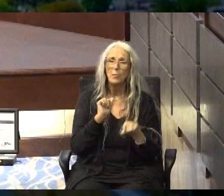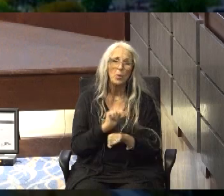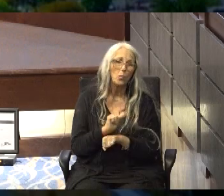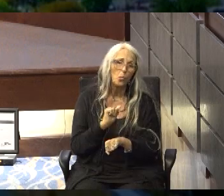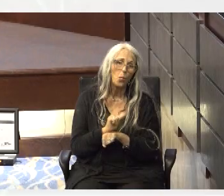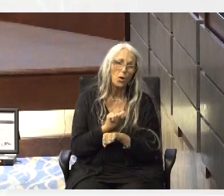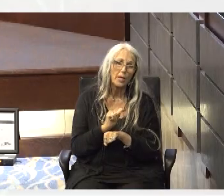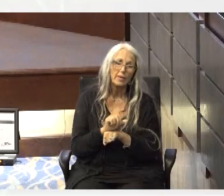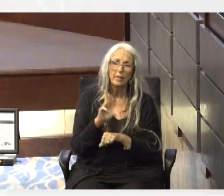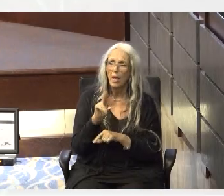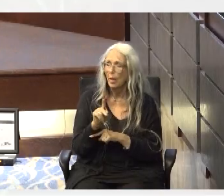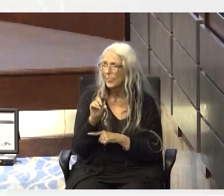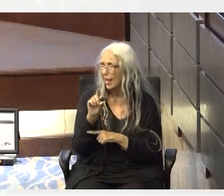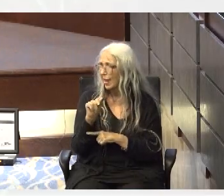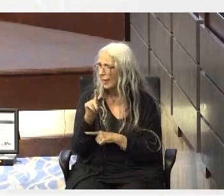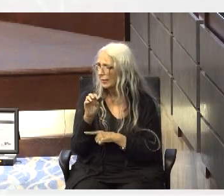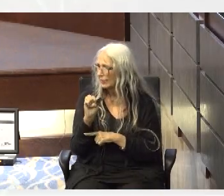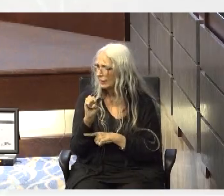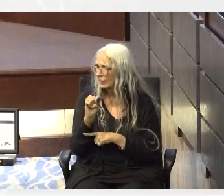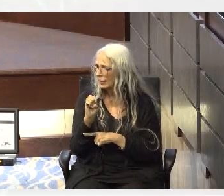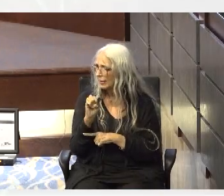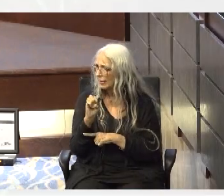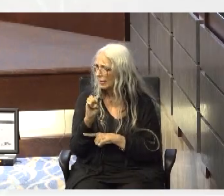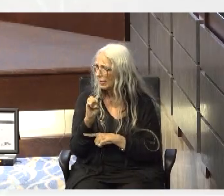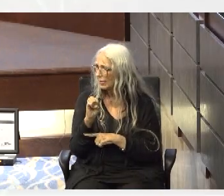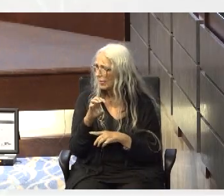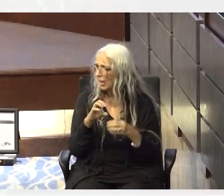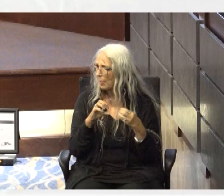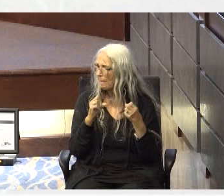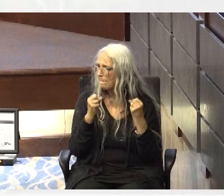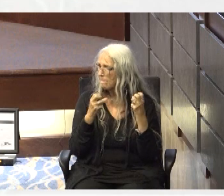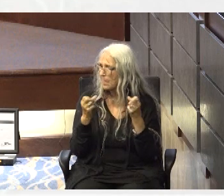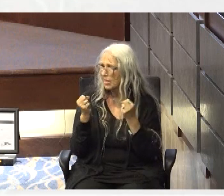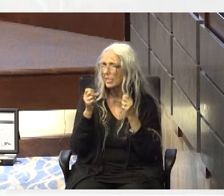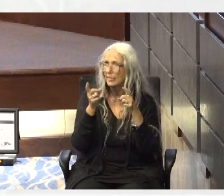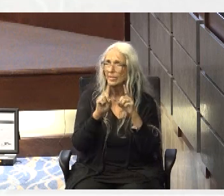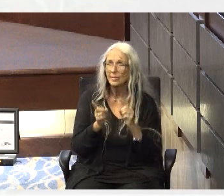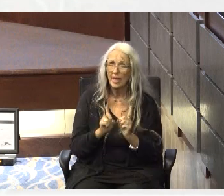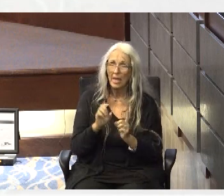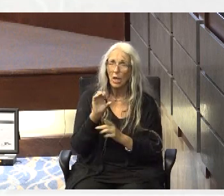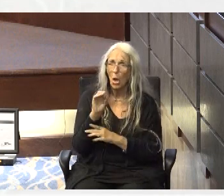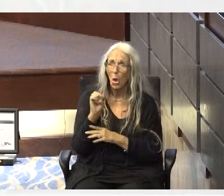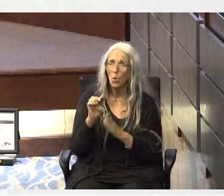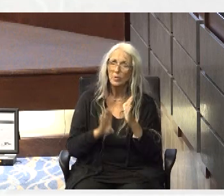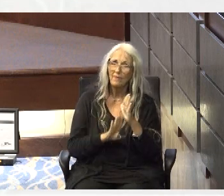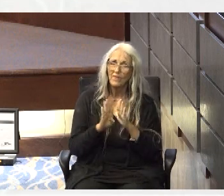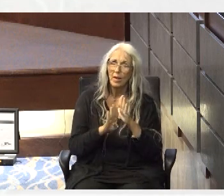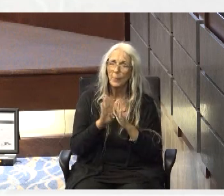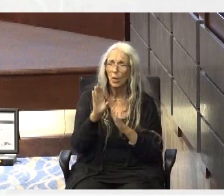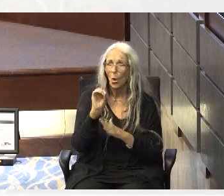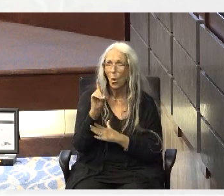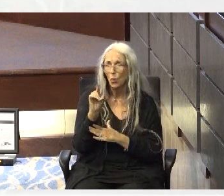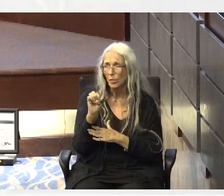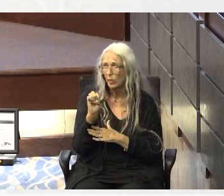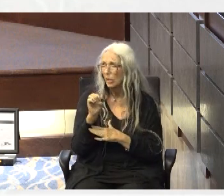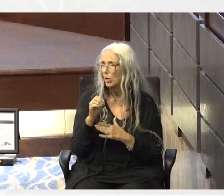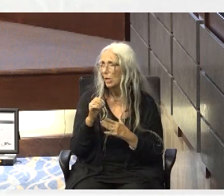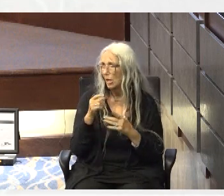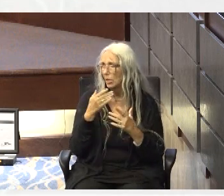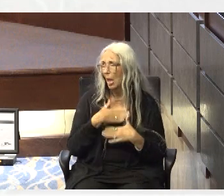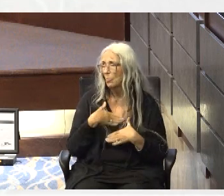to update a number of our design codes and development codes, and definitely appreciate their